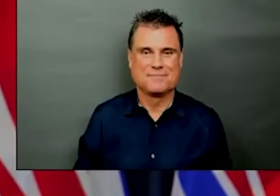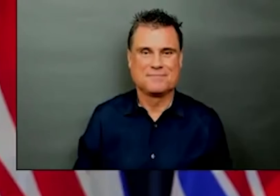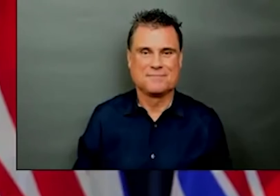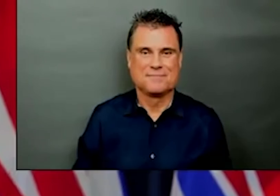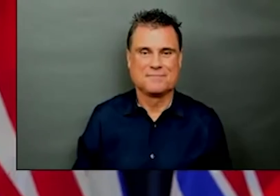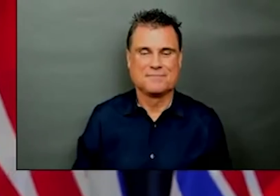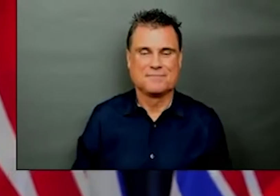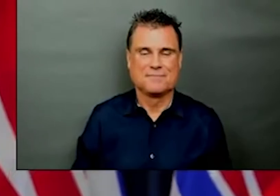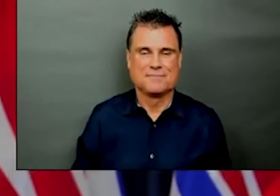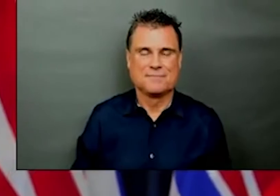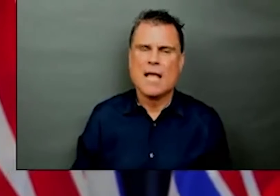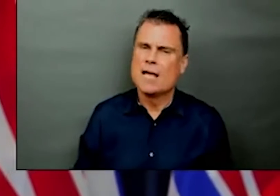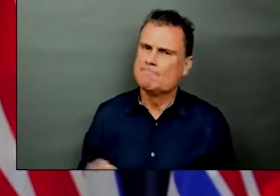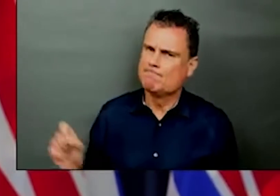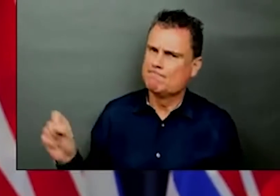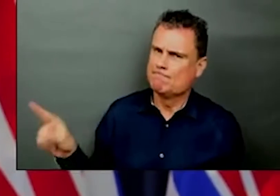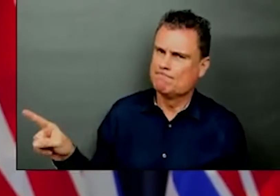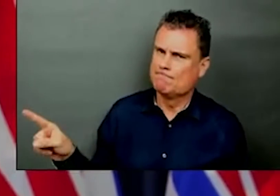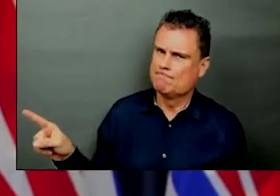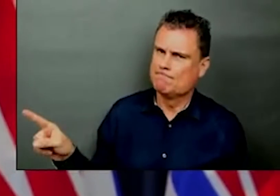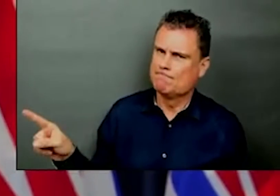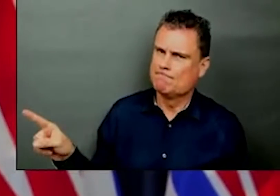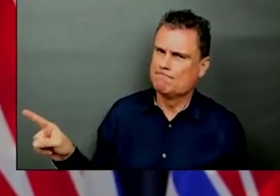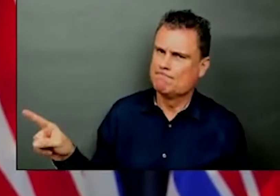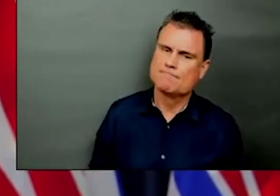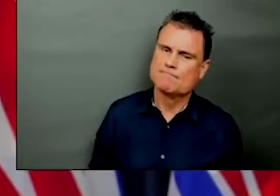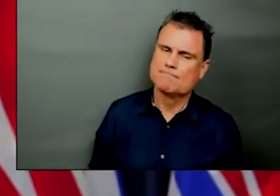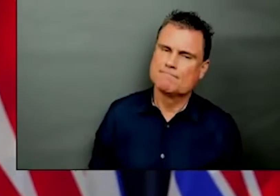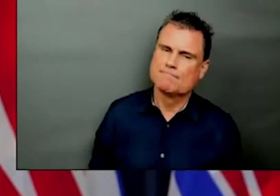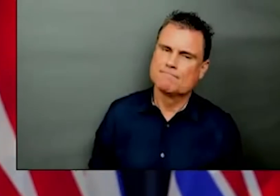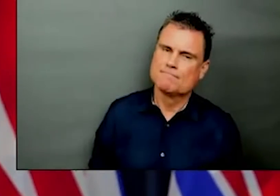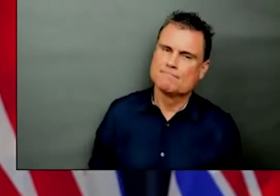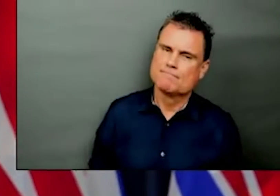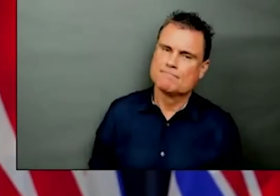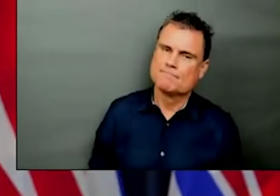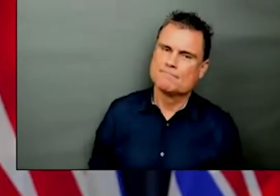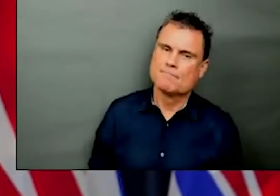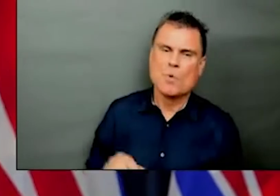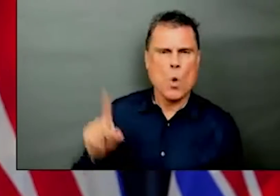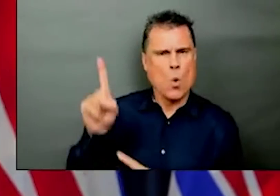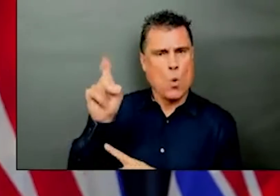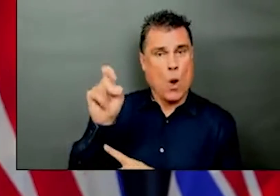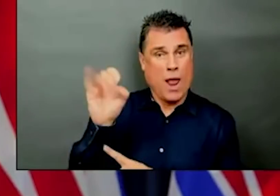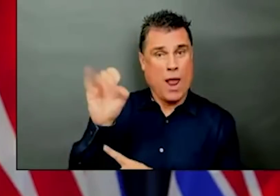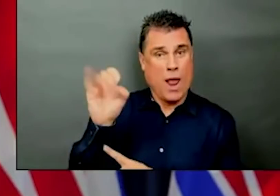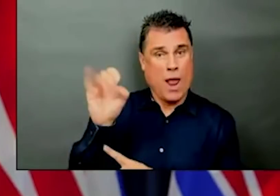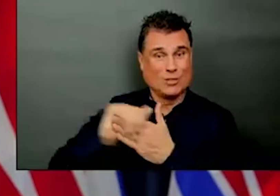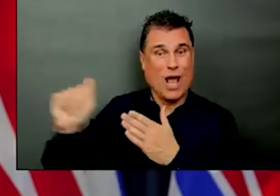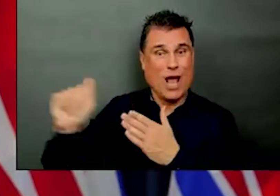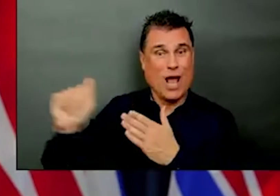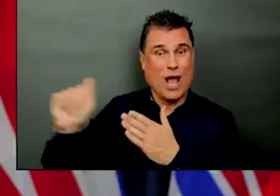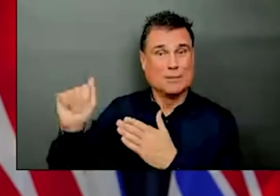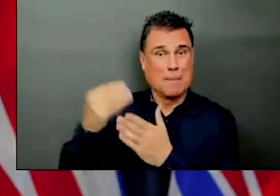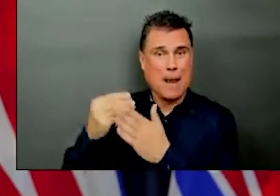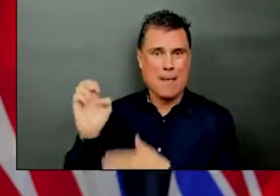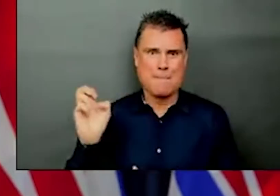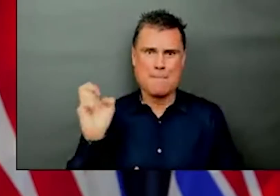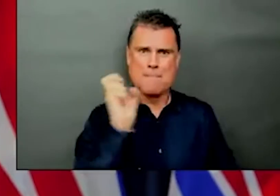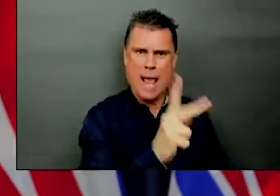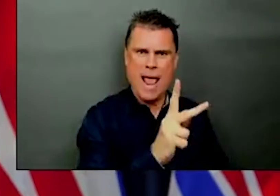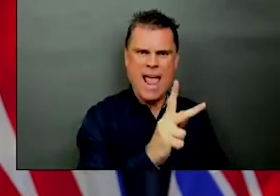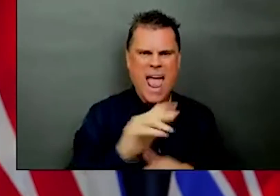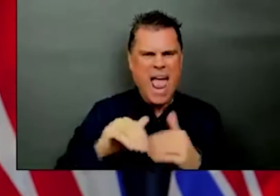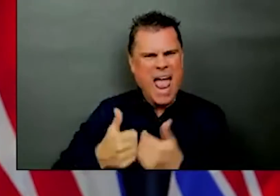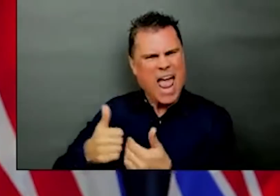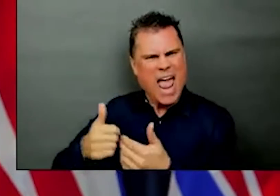I'm just wondering where you came up with the $190 rebate, and basically